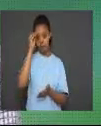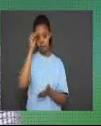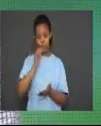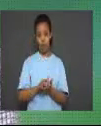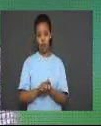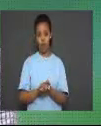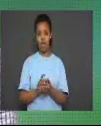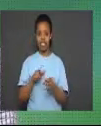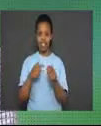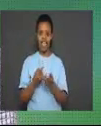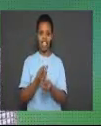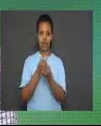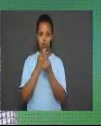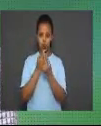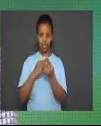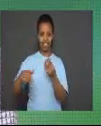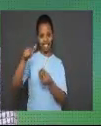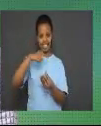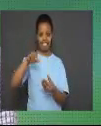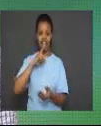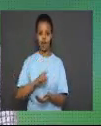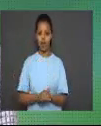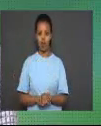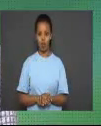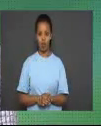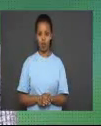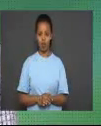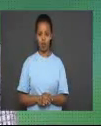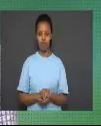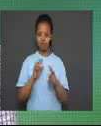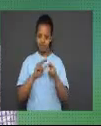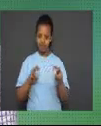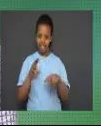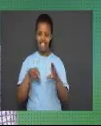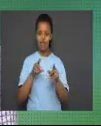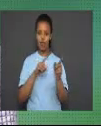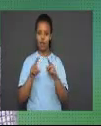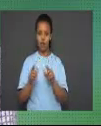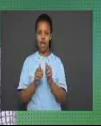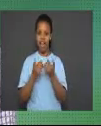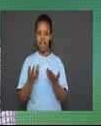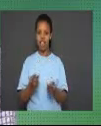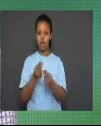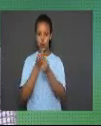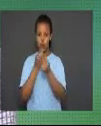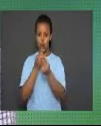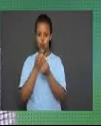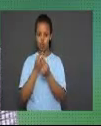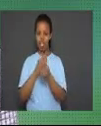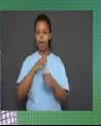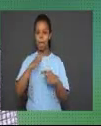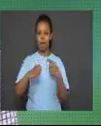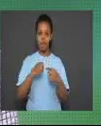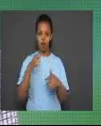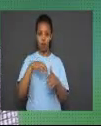about the nutrient cycle. We studied how nutrients are transferred within